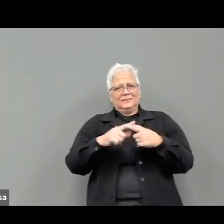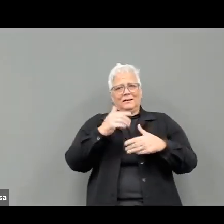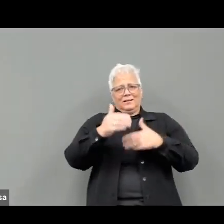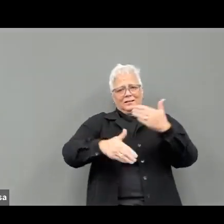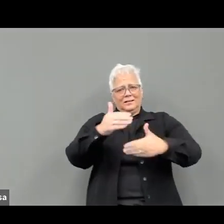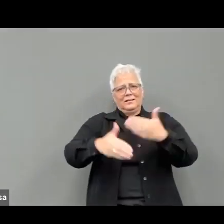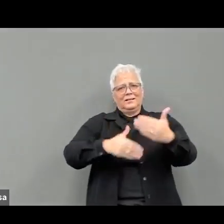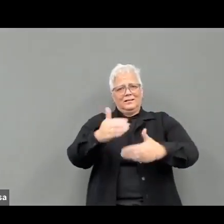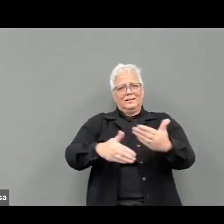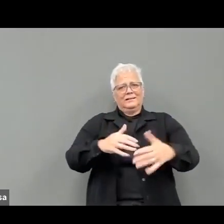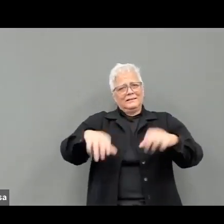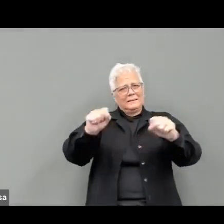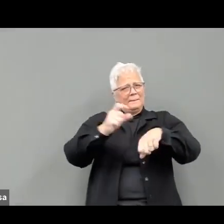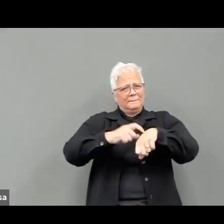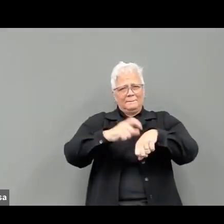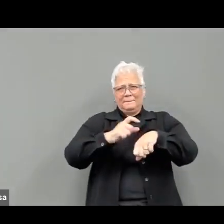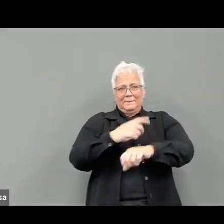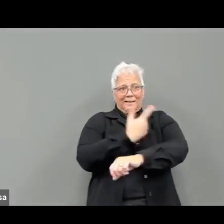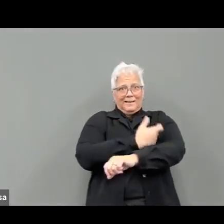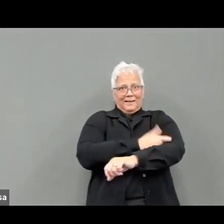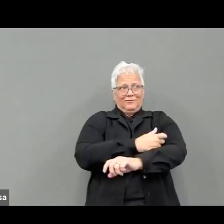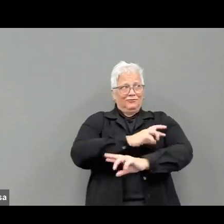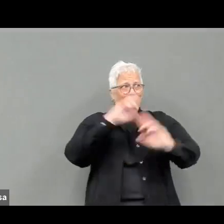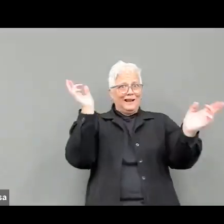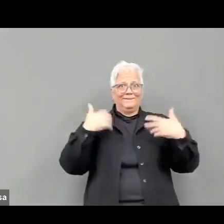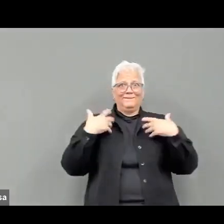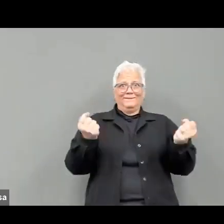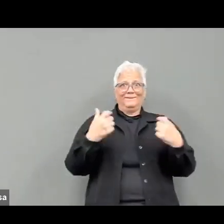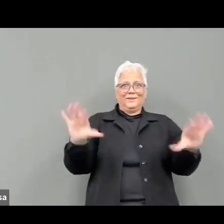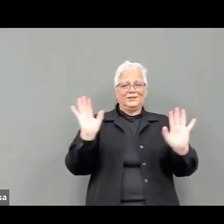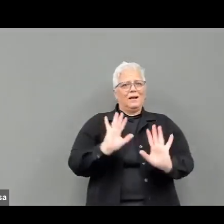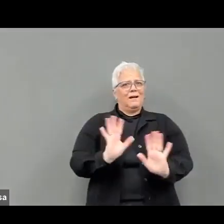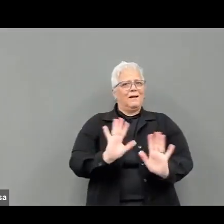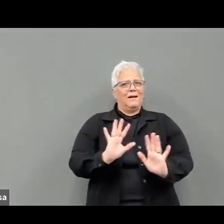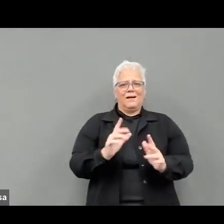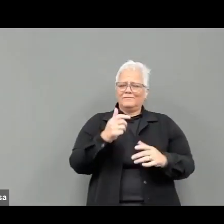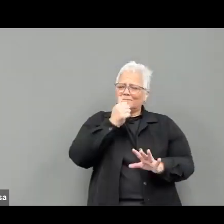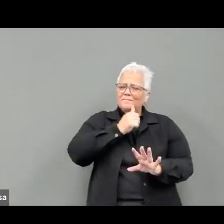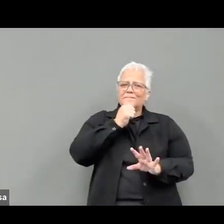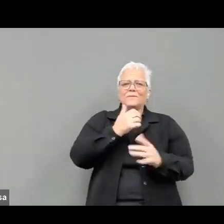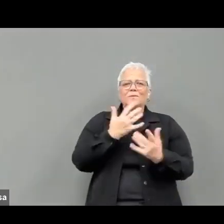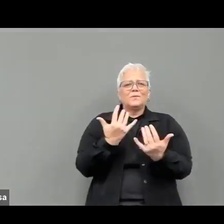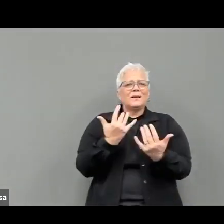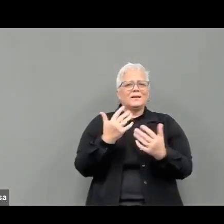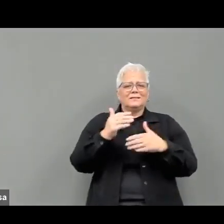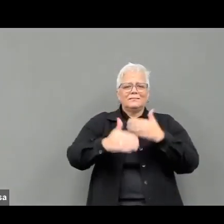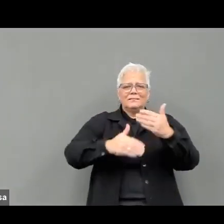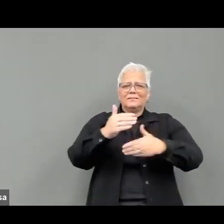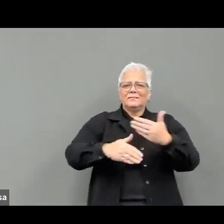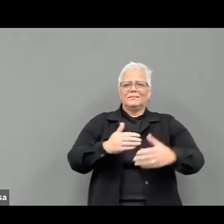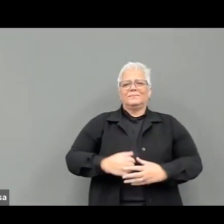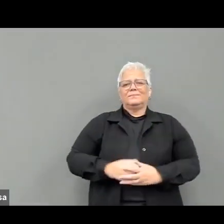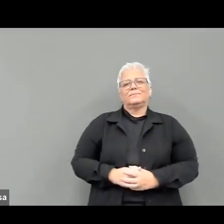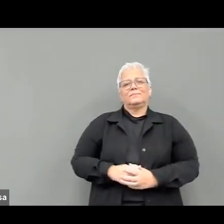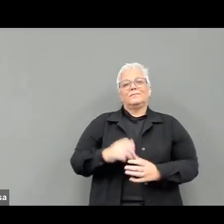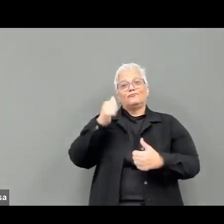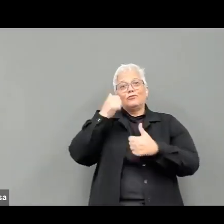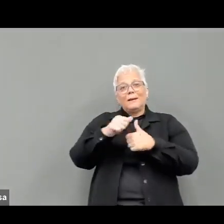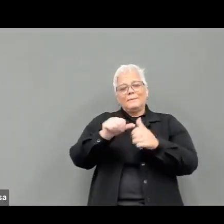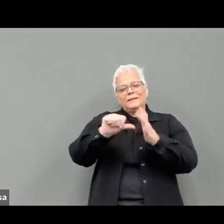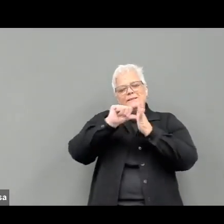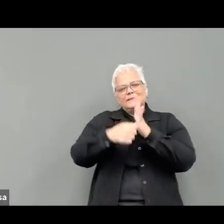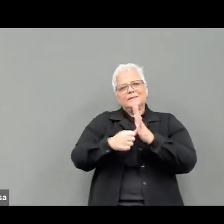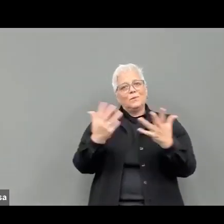and that continues. If you choose to take that risk, it's imperative to follow the 3 W's of prevention and wear your mask, wash your